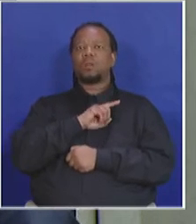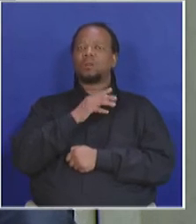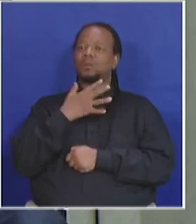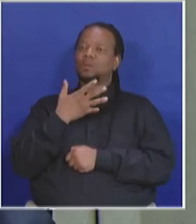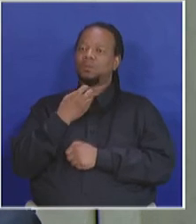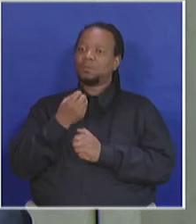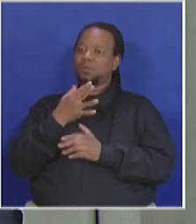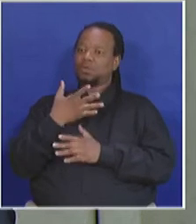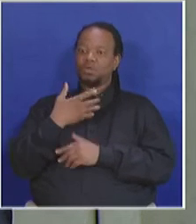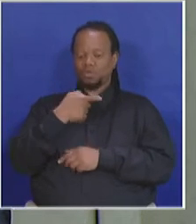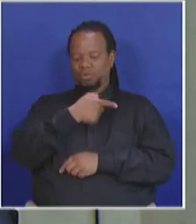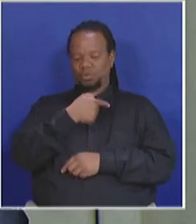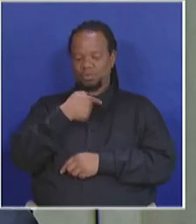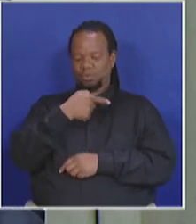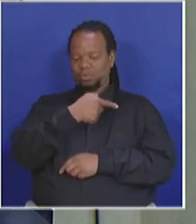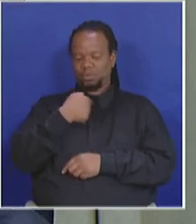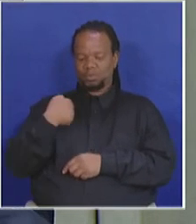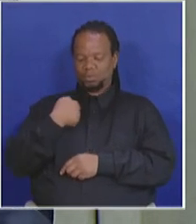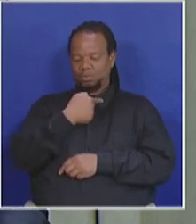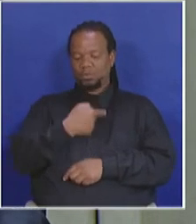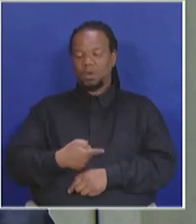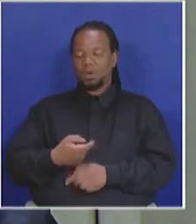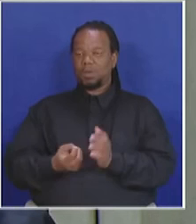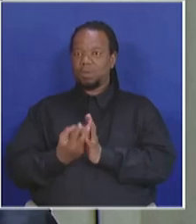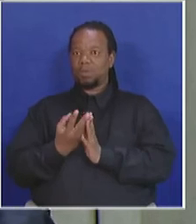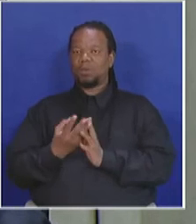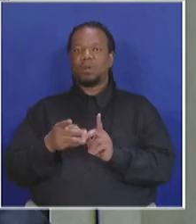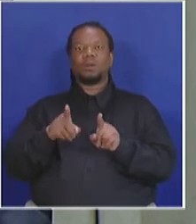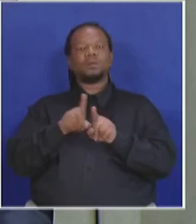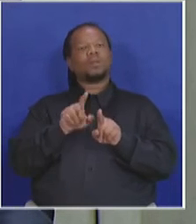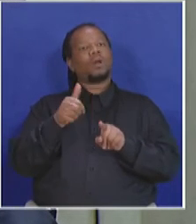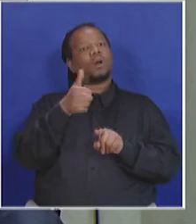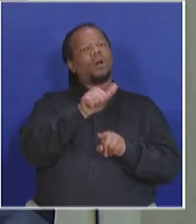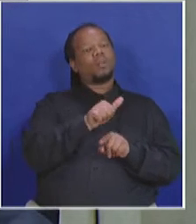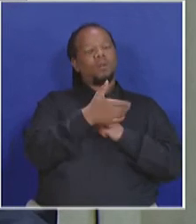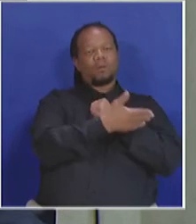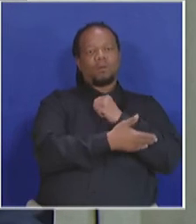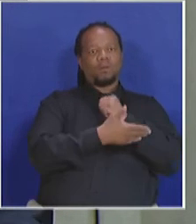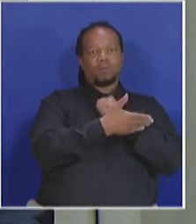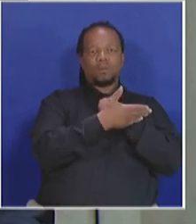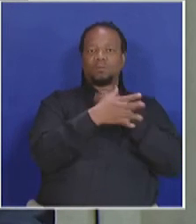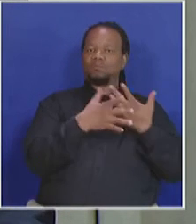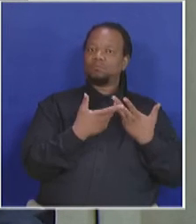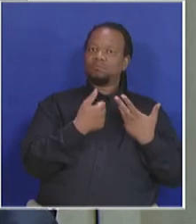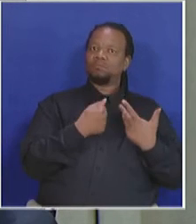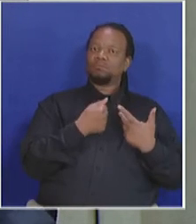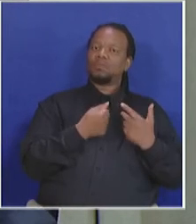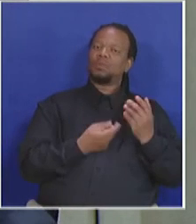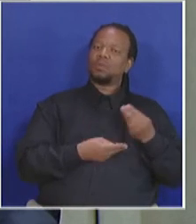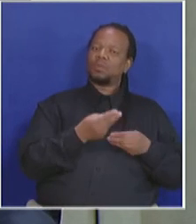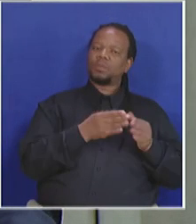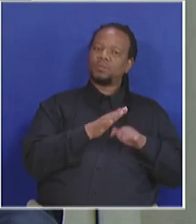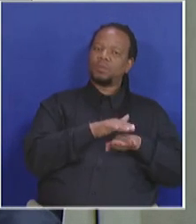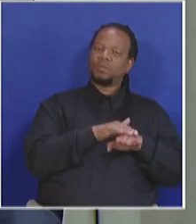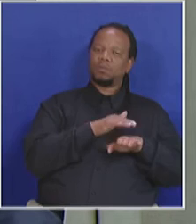growth in China and still sluggish in growth in other developed economies. As members of parliament, we should support